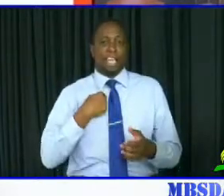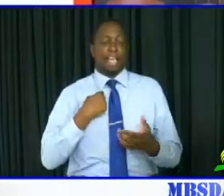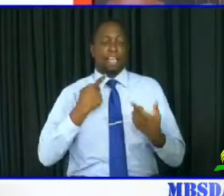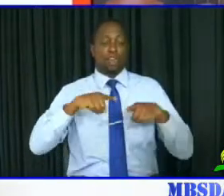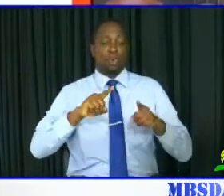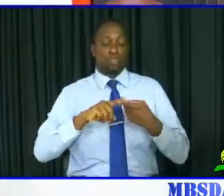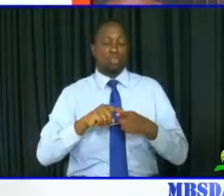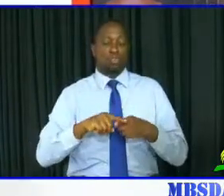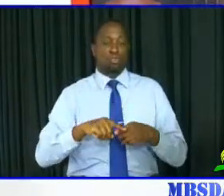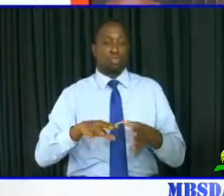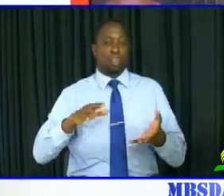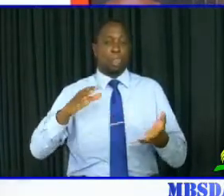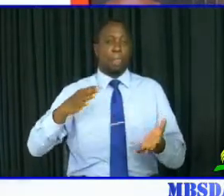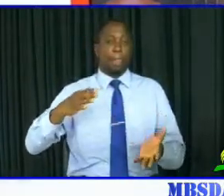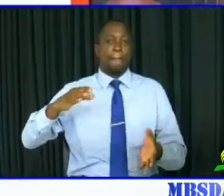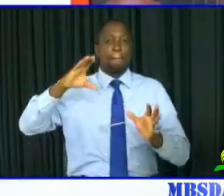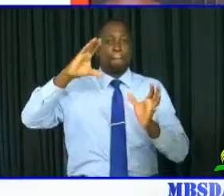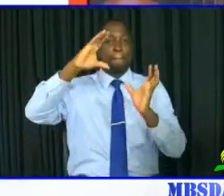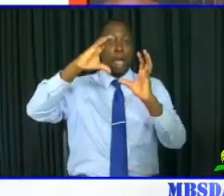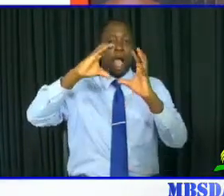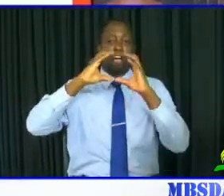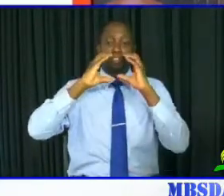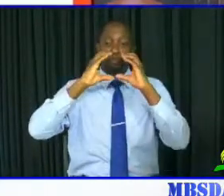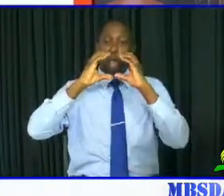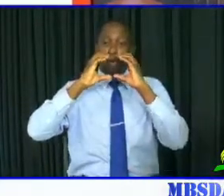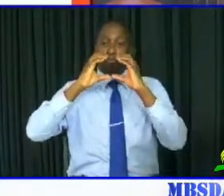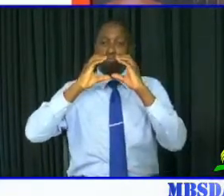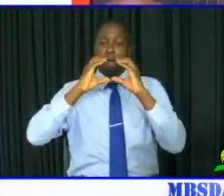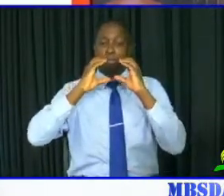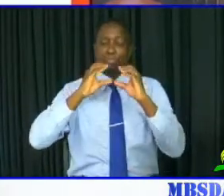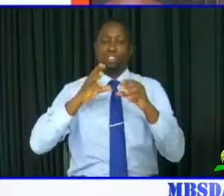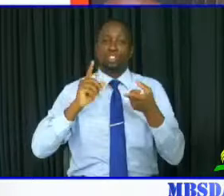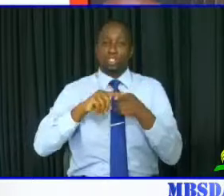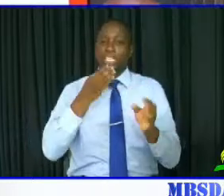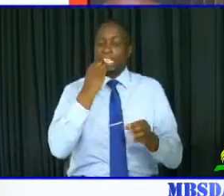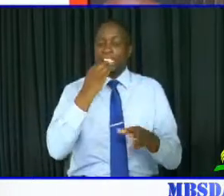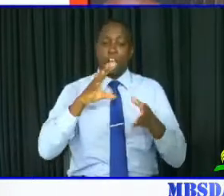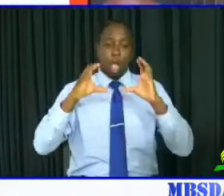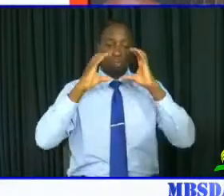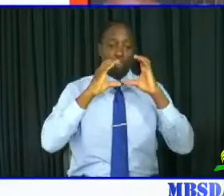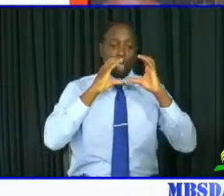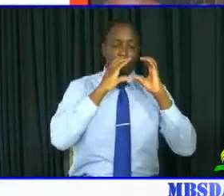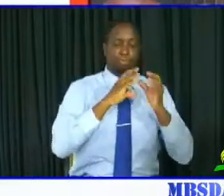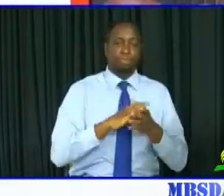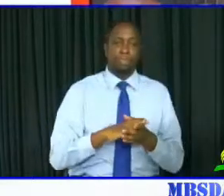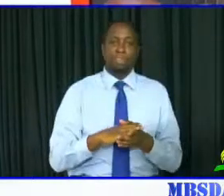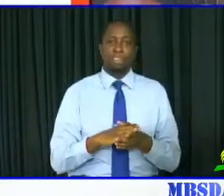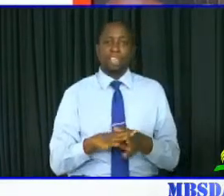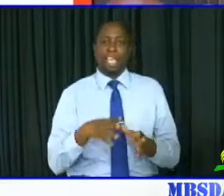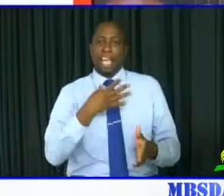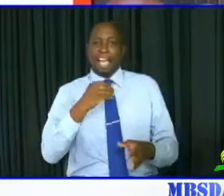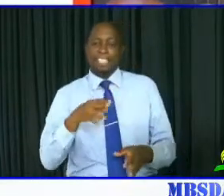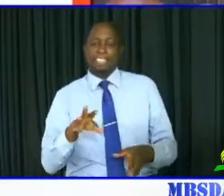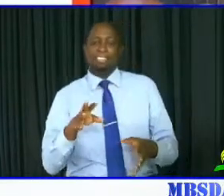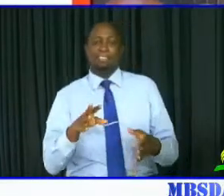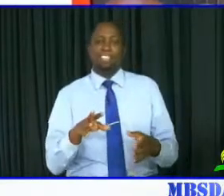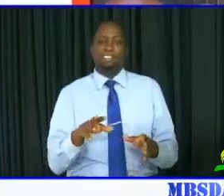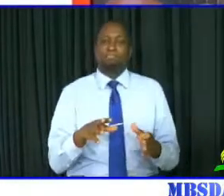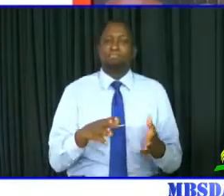I returned and they were still in the parking lot. And after being there with them for a little